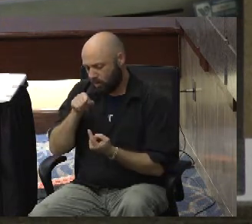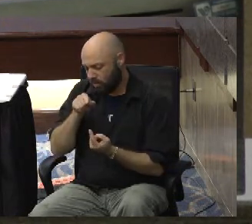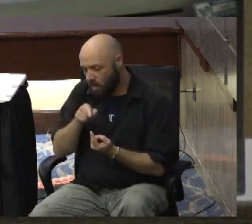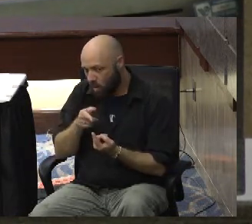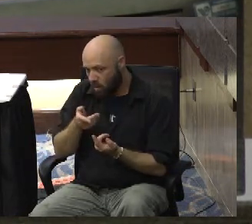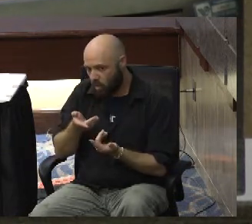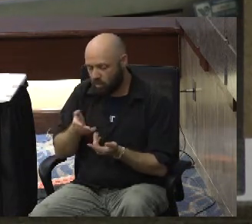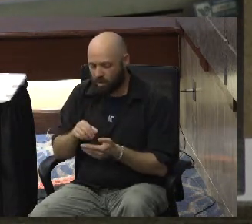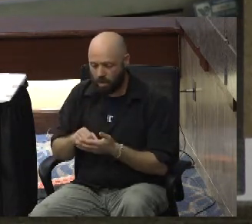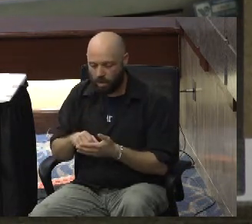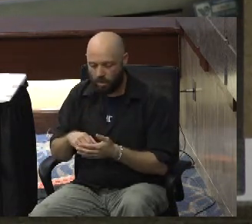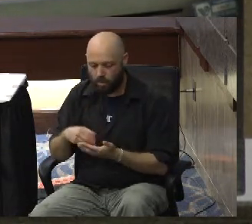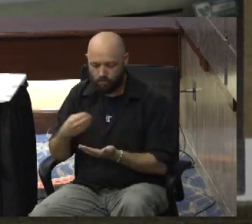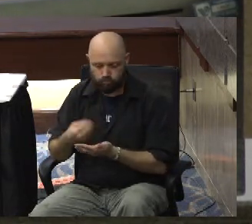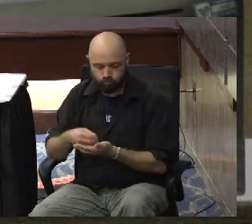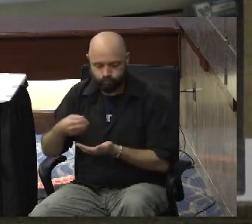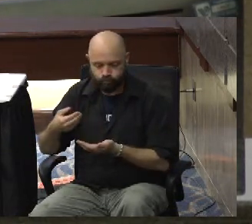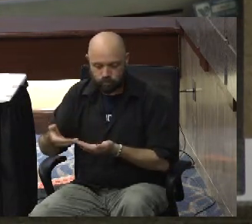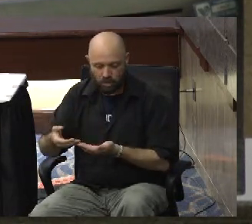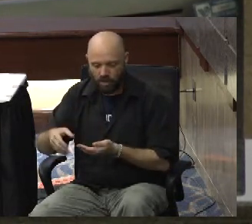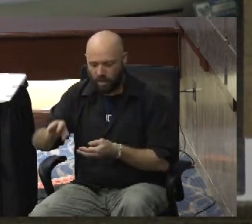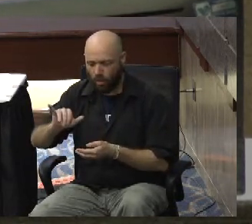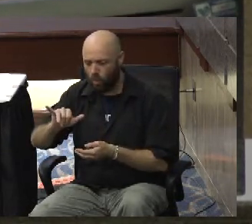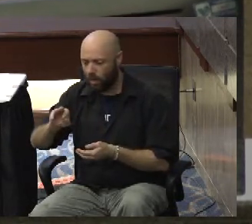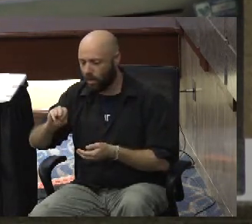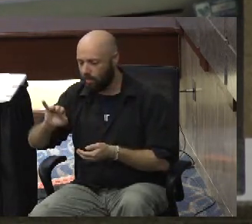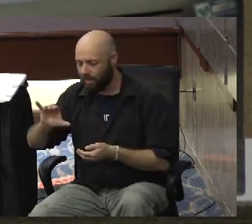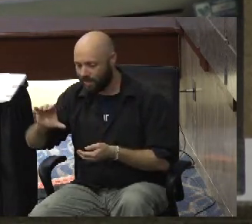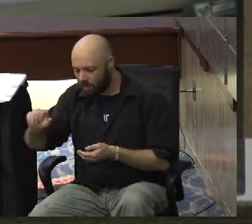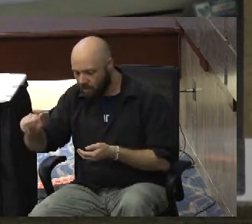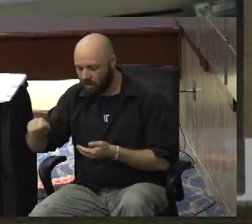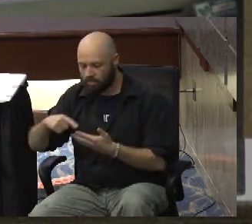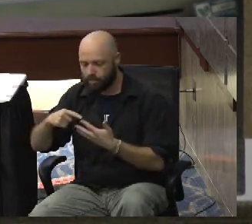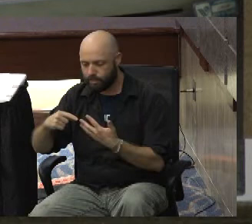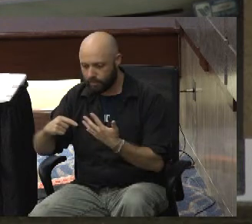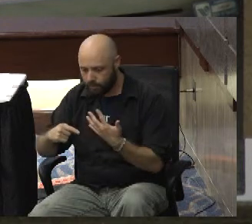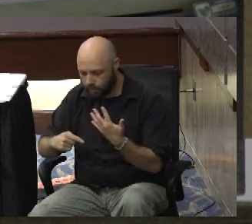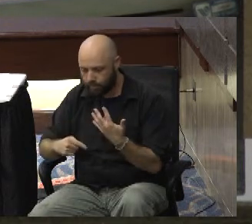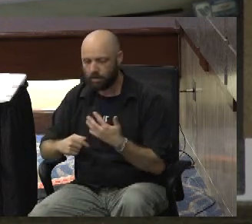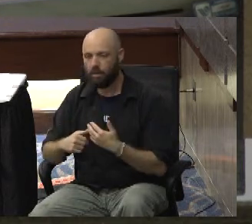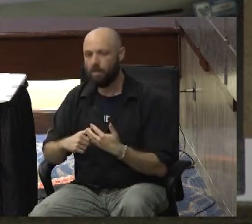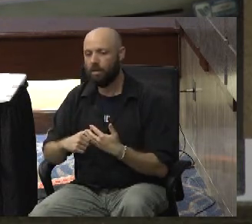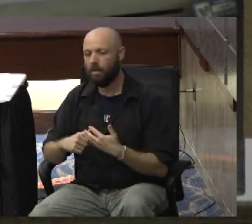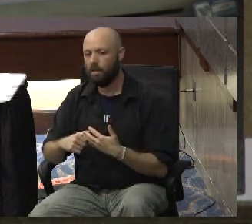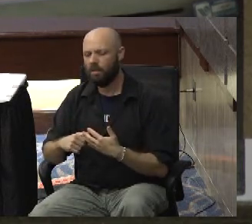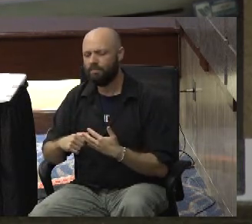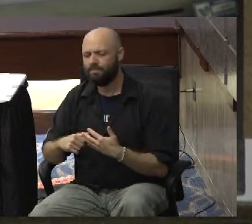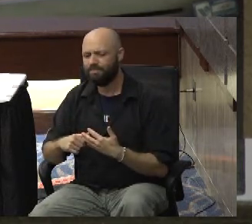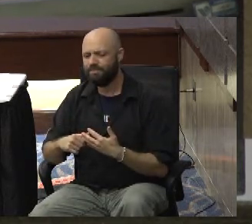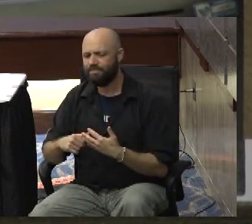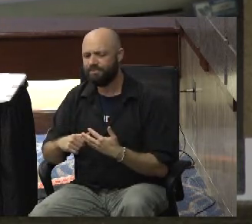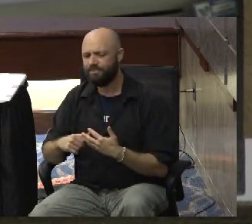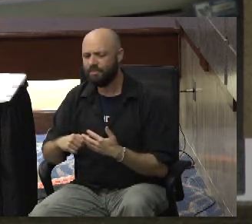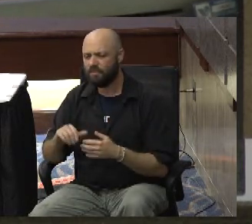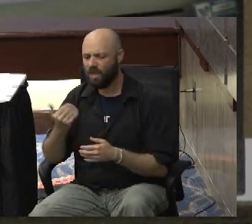the purchase of the YMCA, the funding for Johnson Hall, the equity and disparity study. There's the $15 an hour wage for our